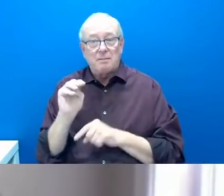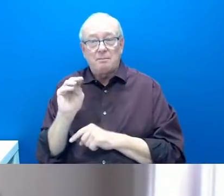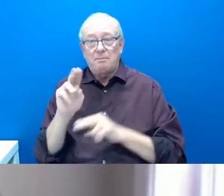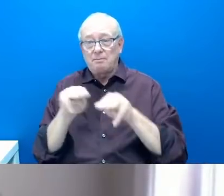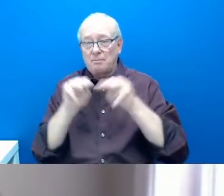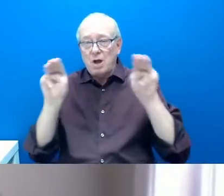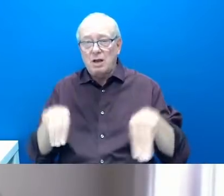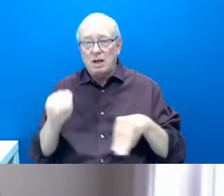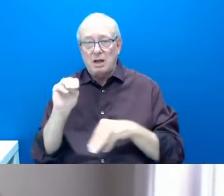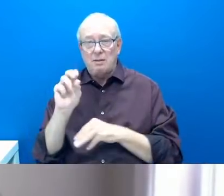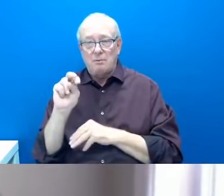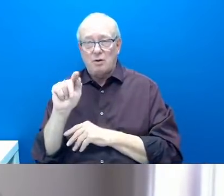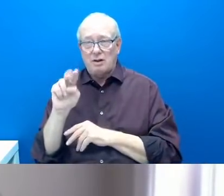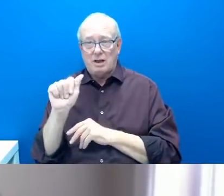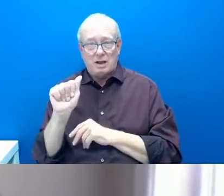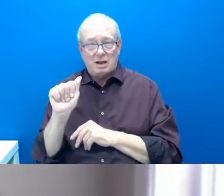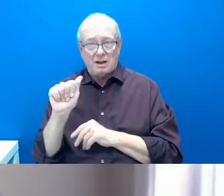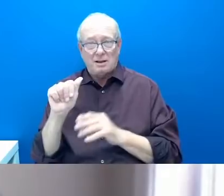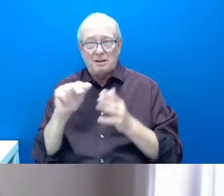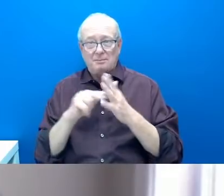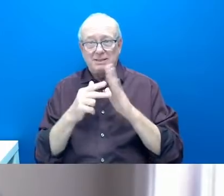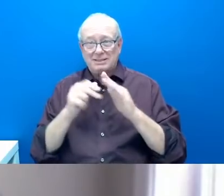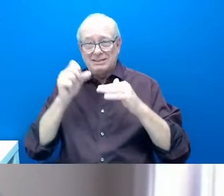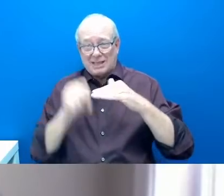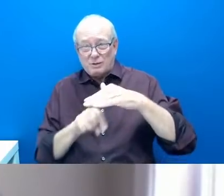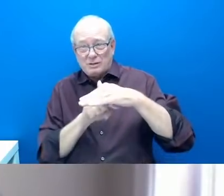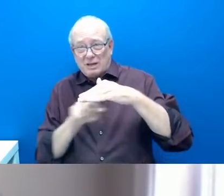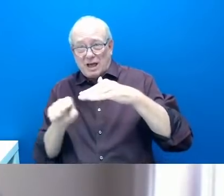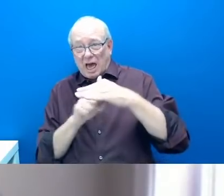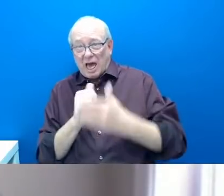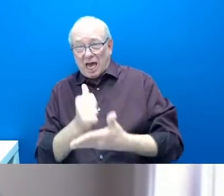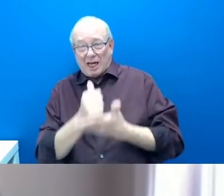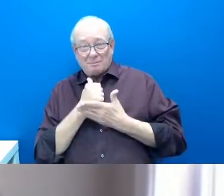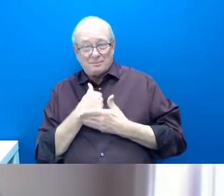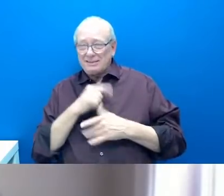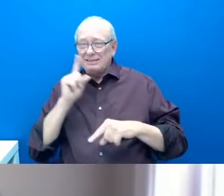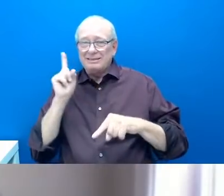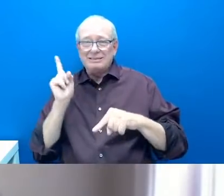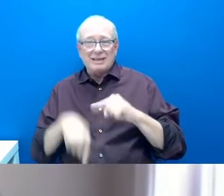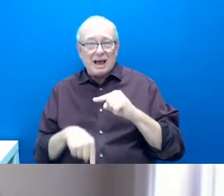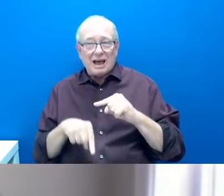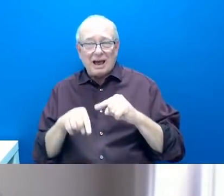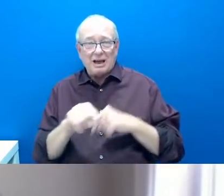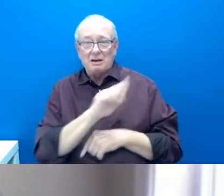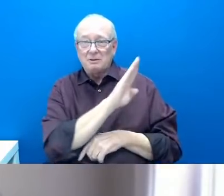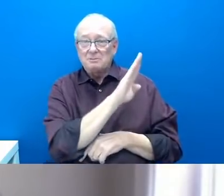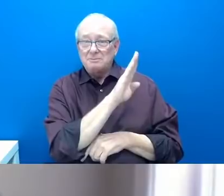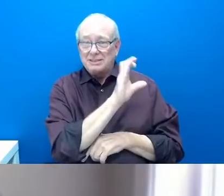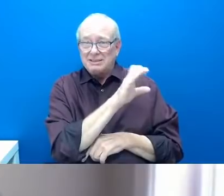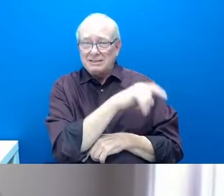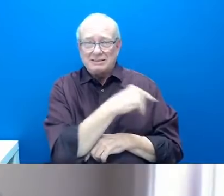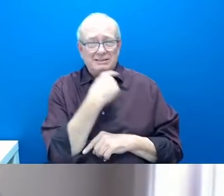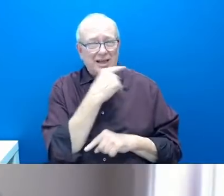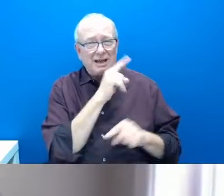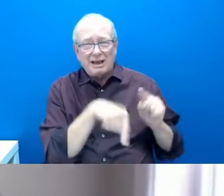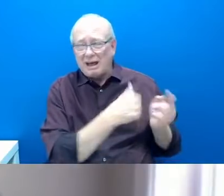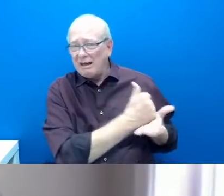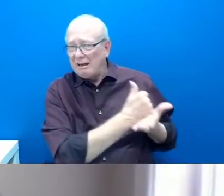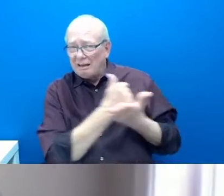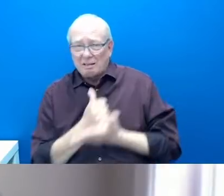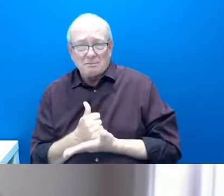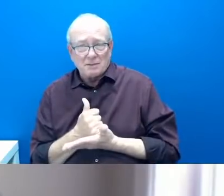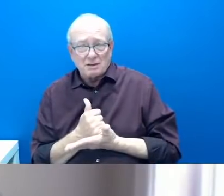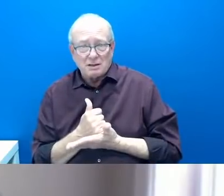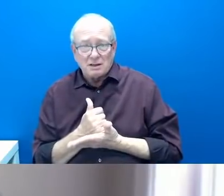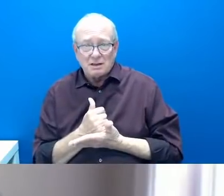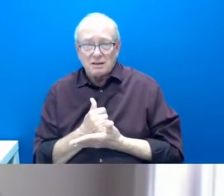aren't going to get a lot of assistance from our neighbors to the south. BC has already said they're not going to be able to accept us. Saskatchewan